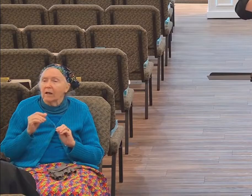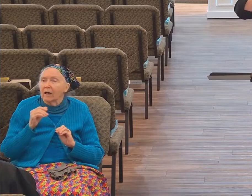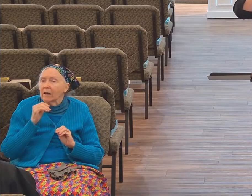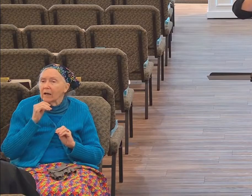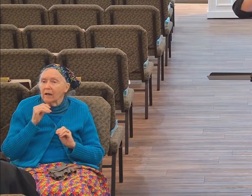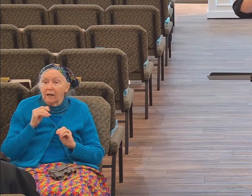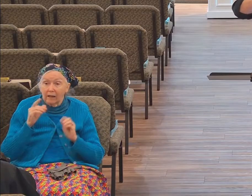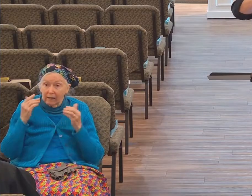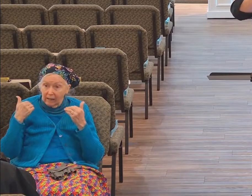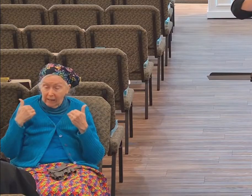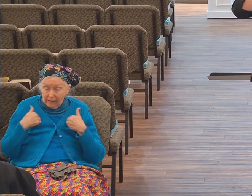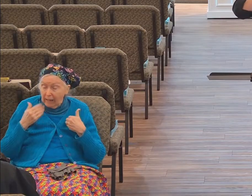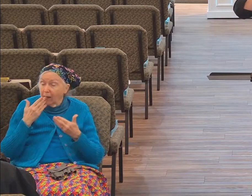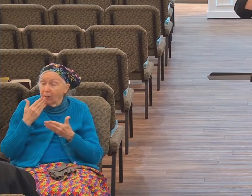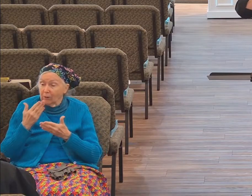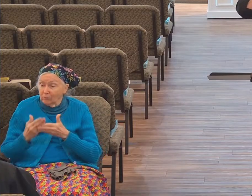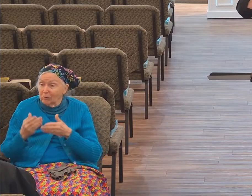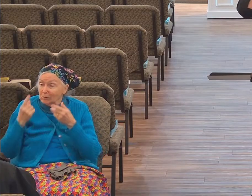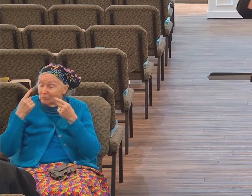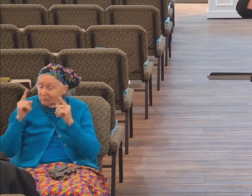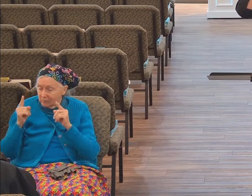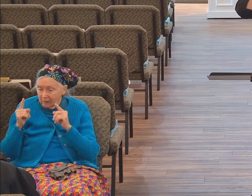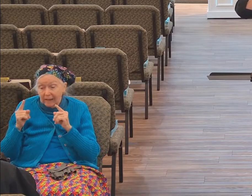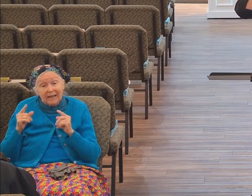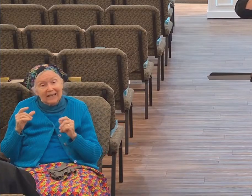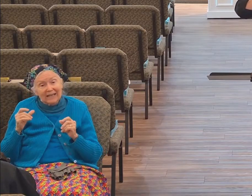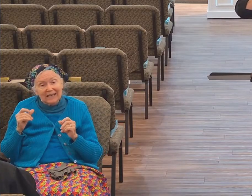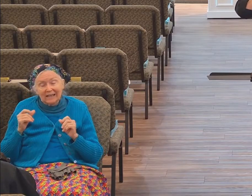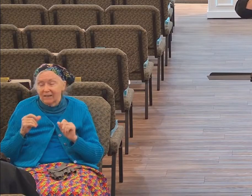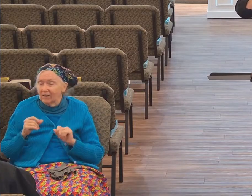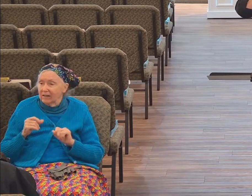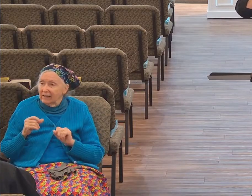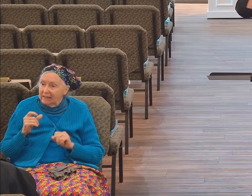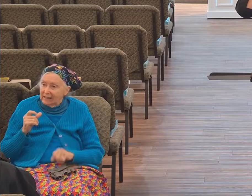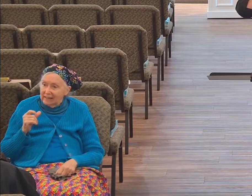been the accusations that could have been labeled against them?